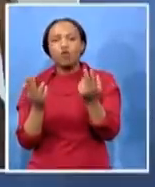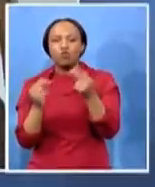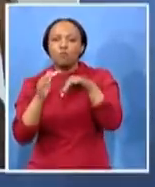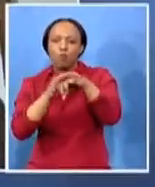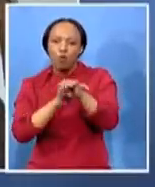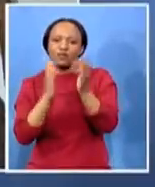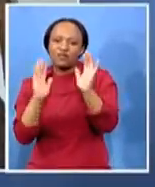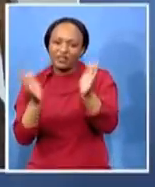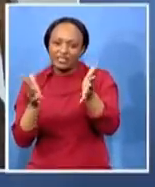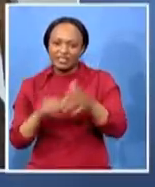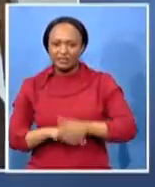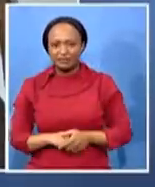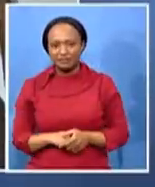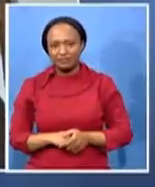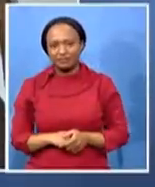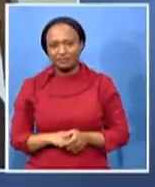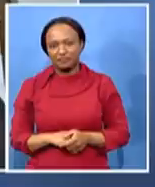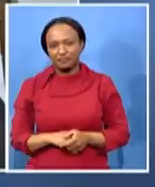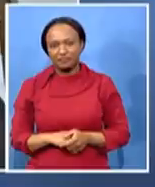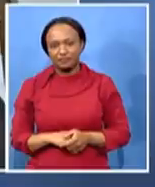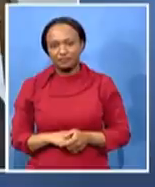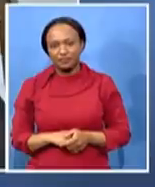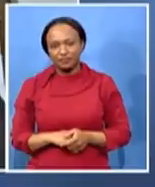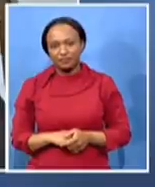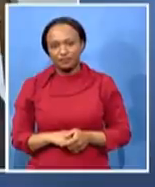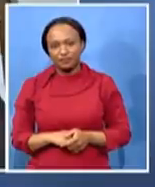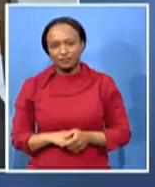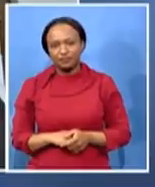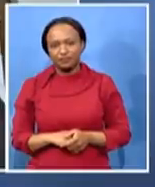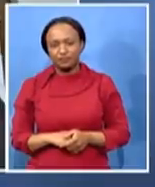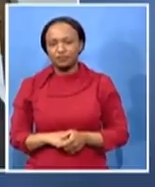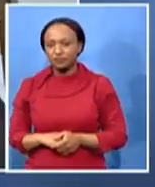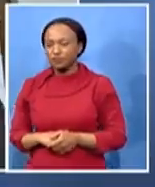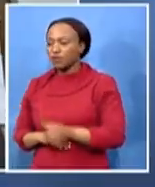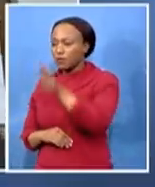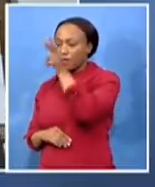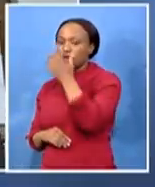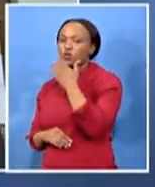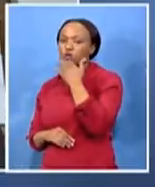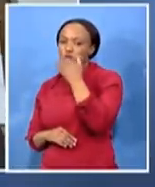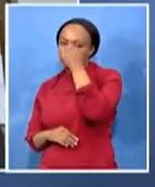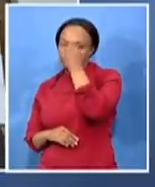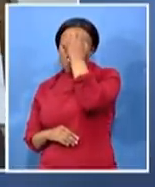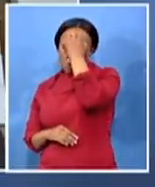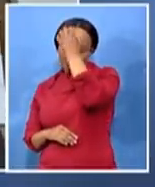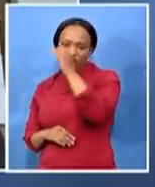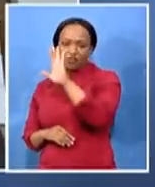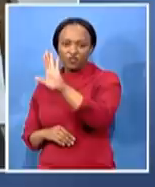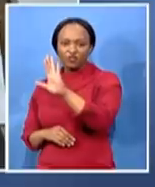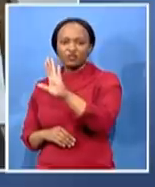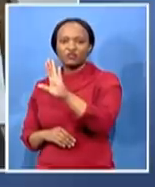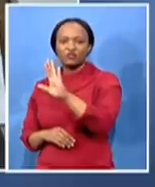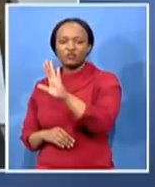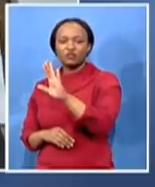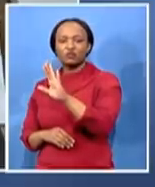I hear you clearly, Prof, and can't finish our conversation without talking about